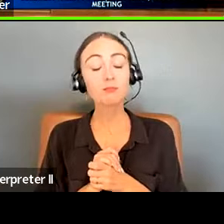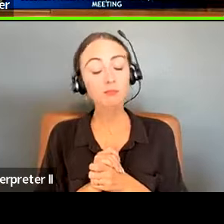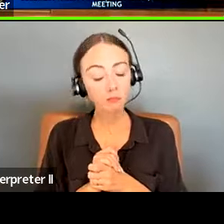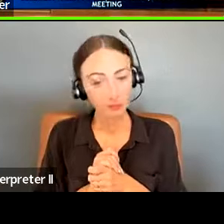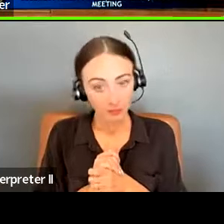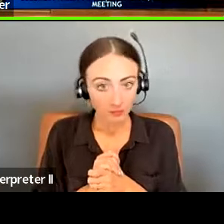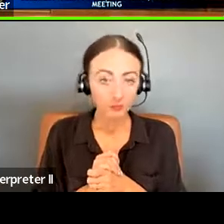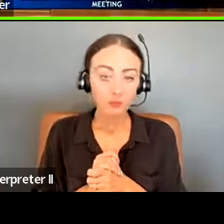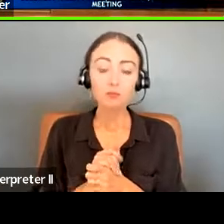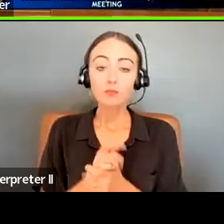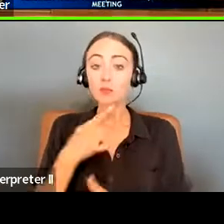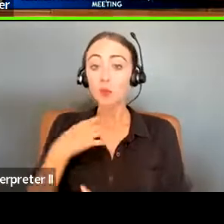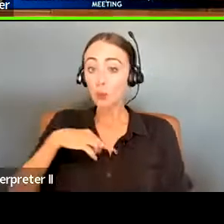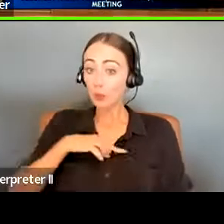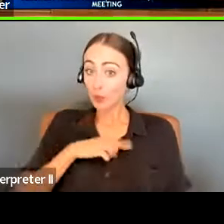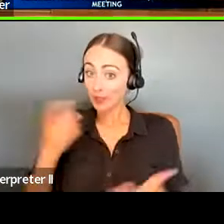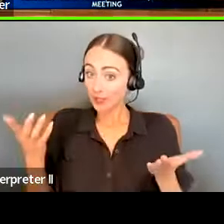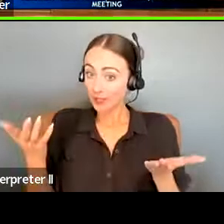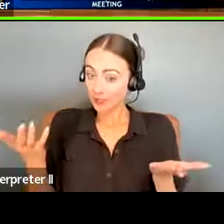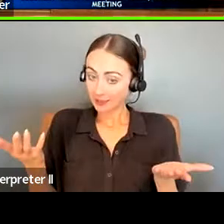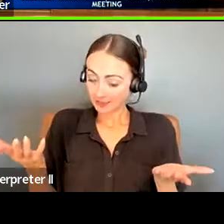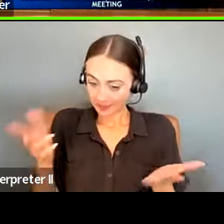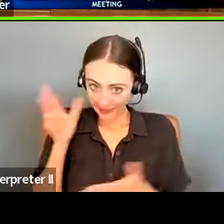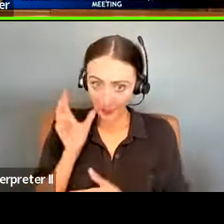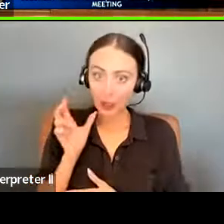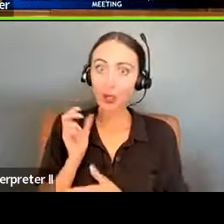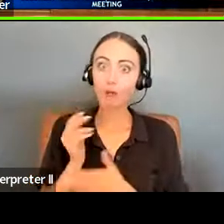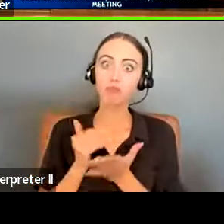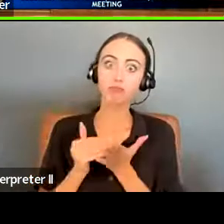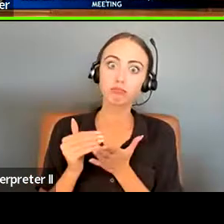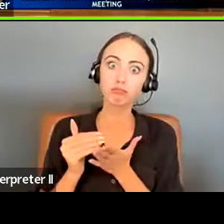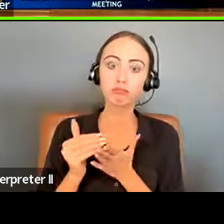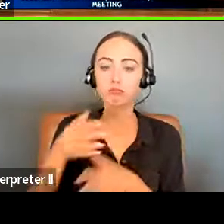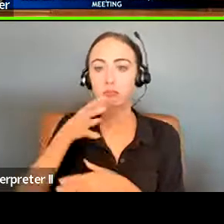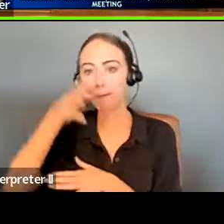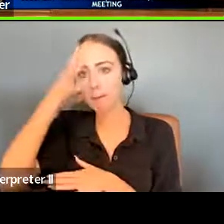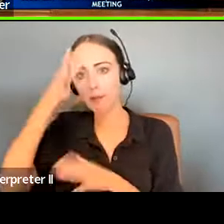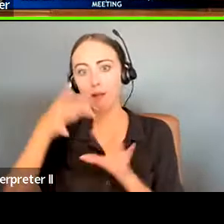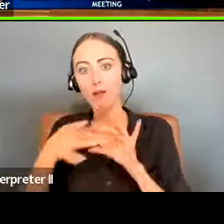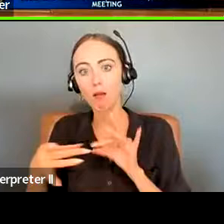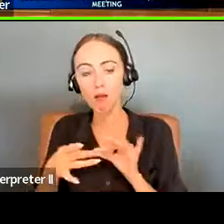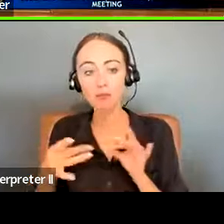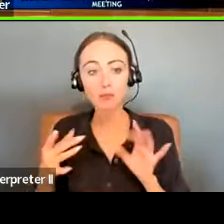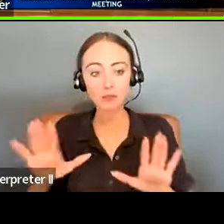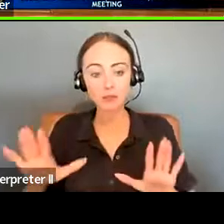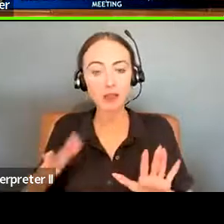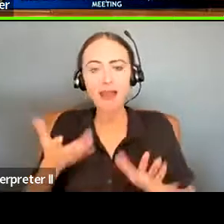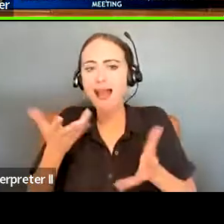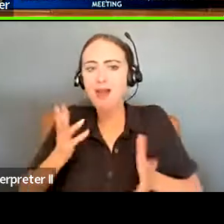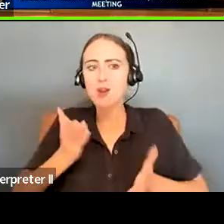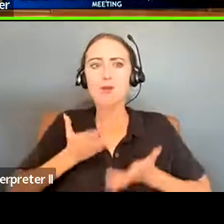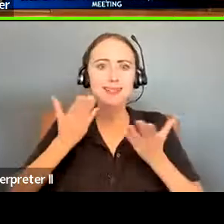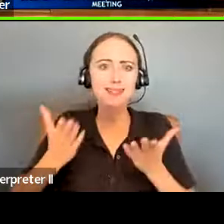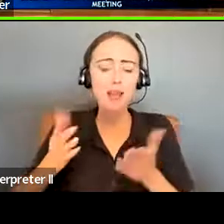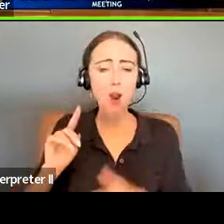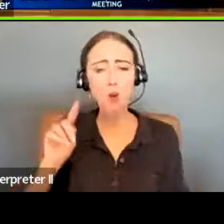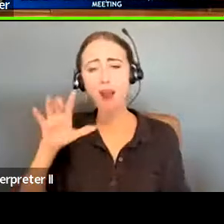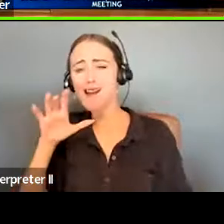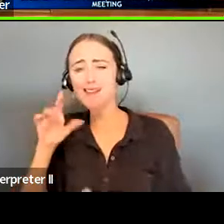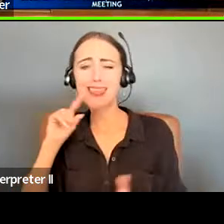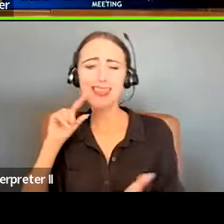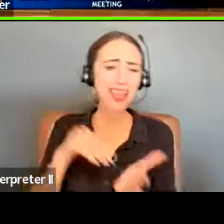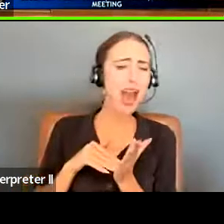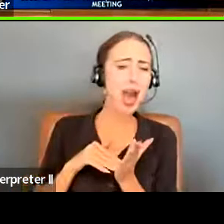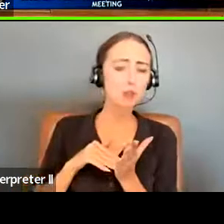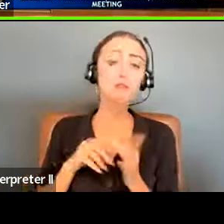What we hear repeatedly from parents around the city, and I don't want to suggest hundreds or thousands, but